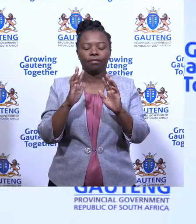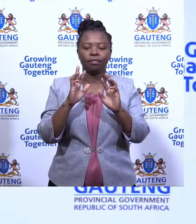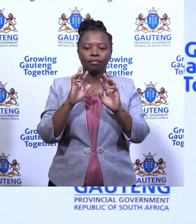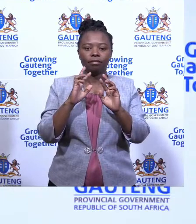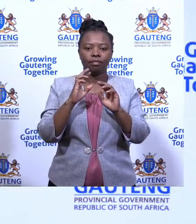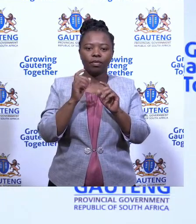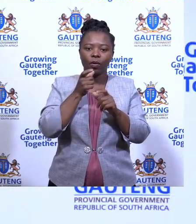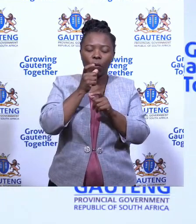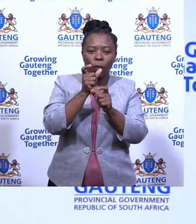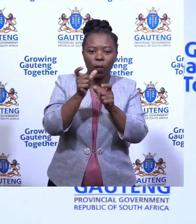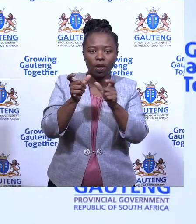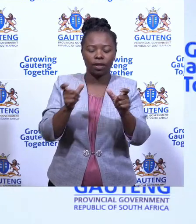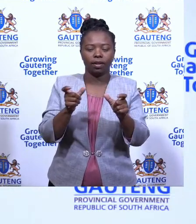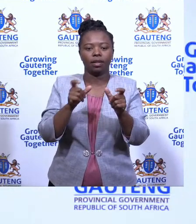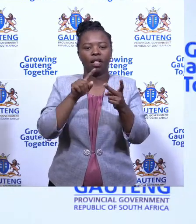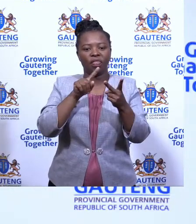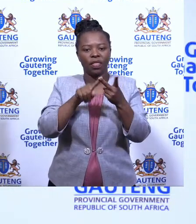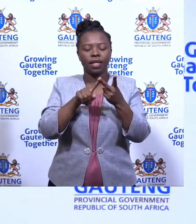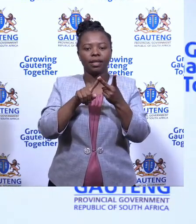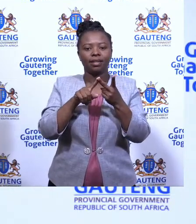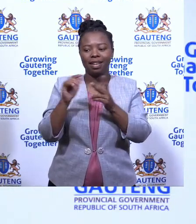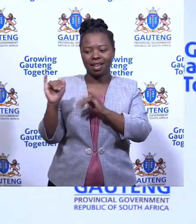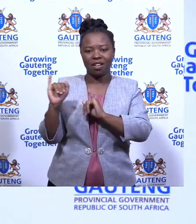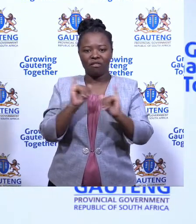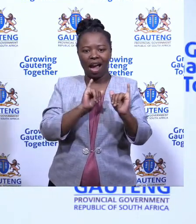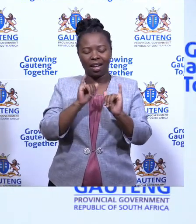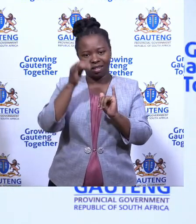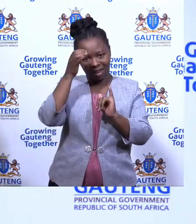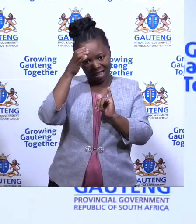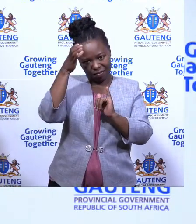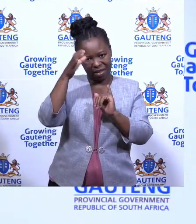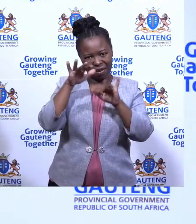invite some of the experts to come and